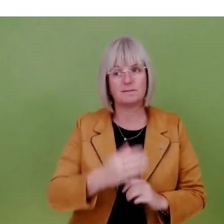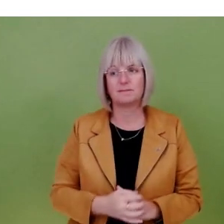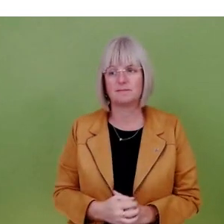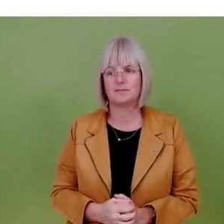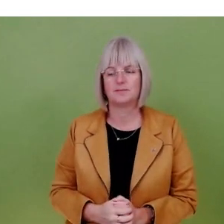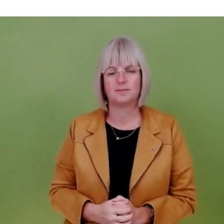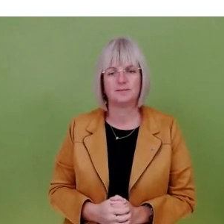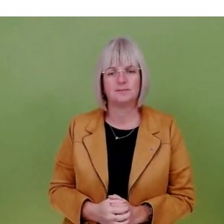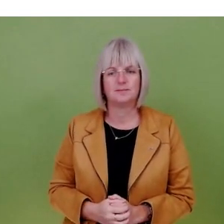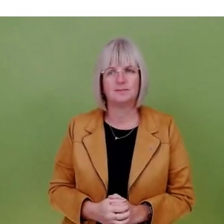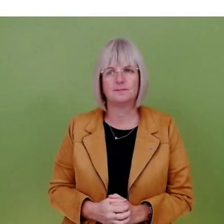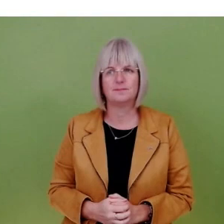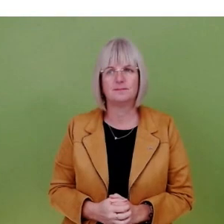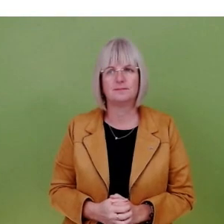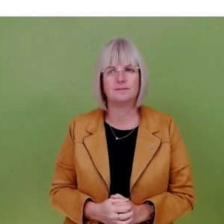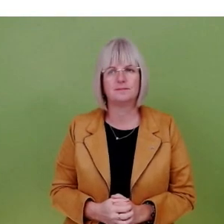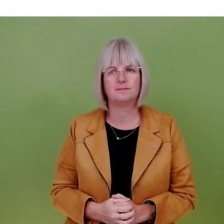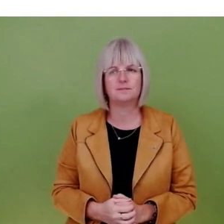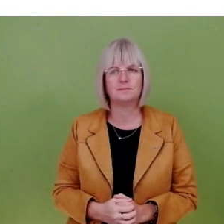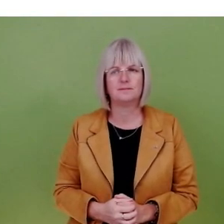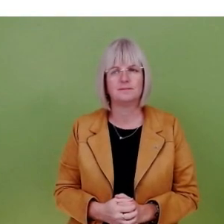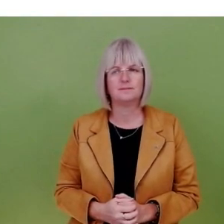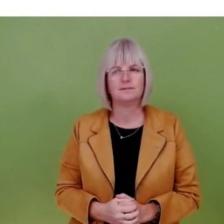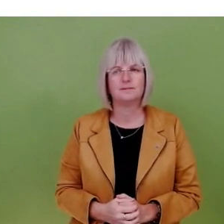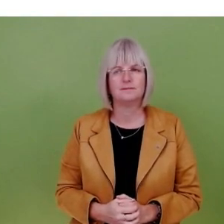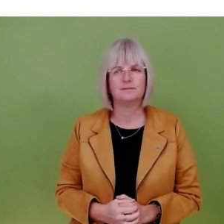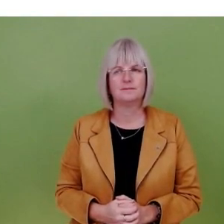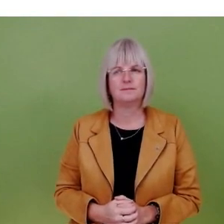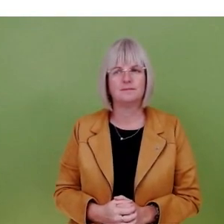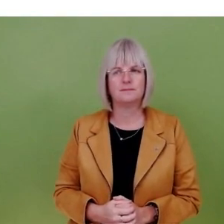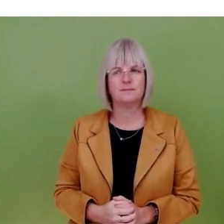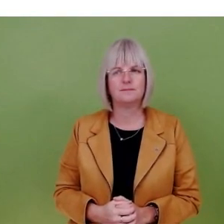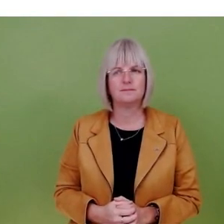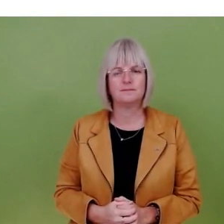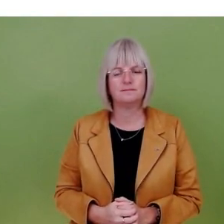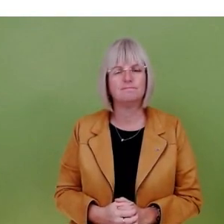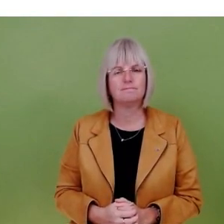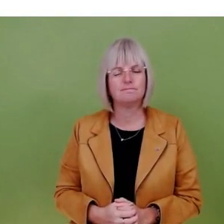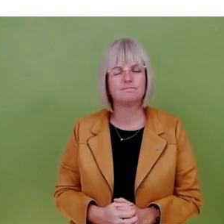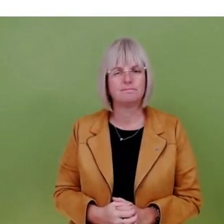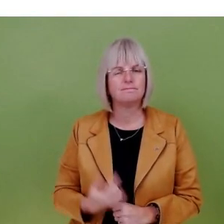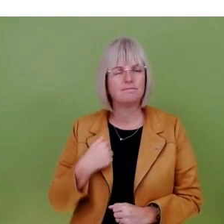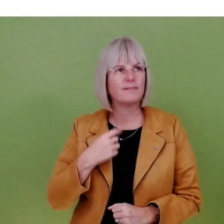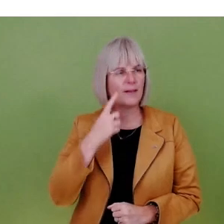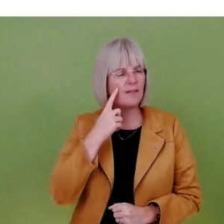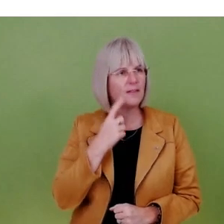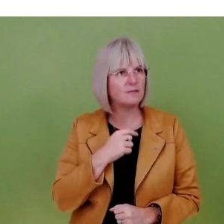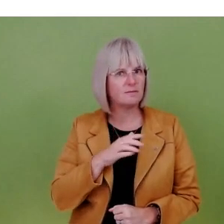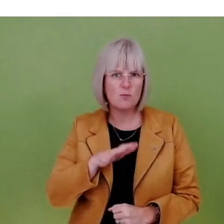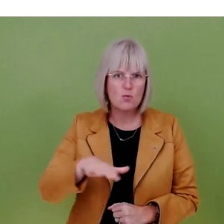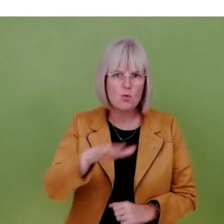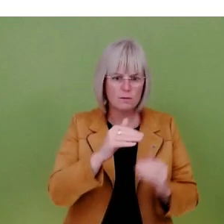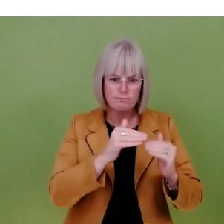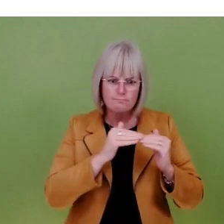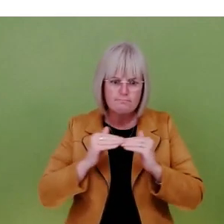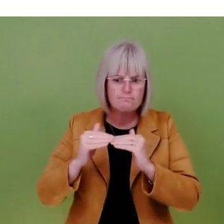I think all of the points that were raised today it was all in unison in a sense. At the same time, they're very important points. You